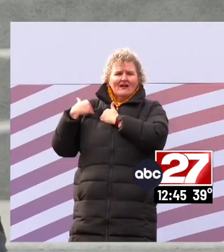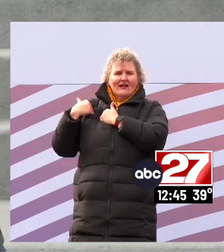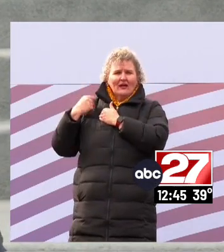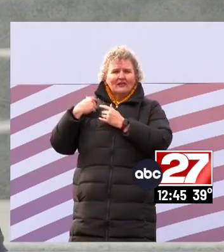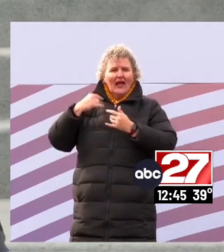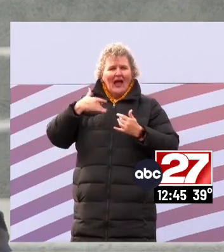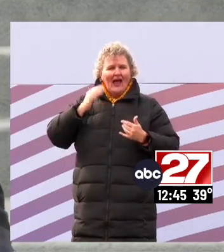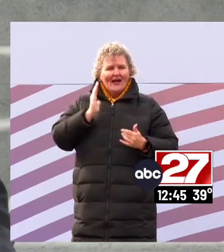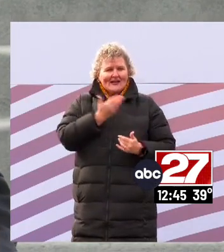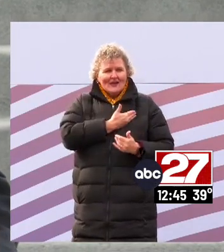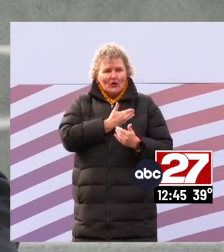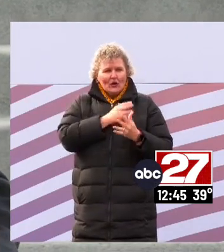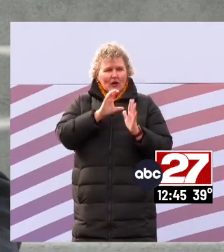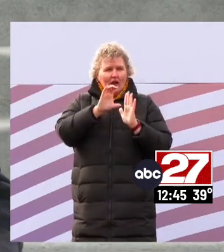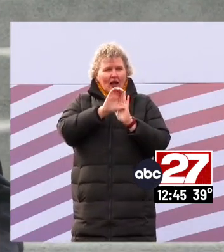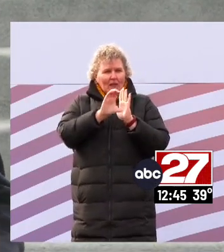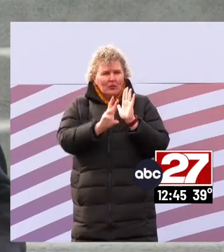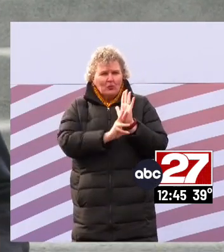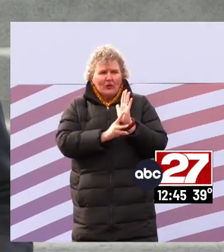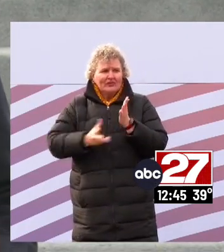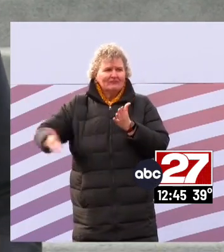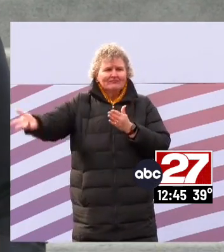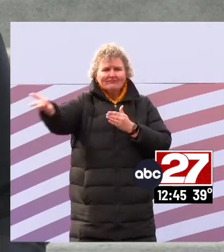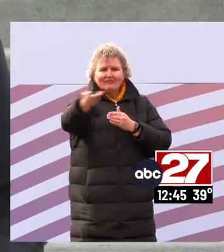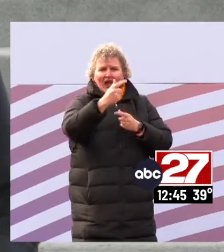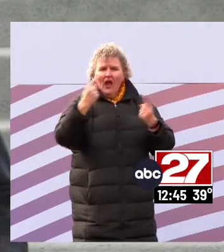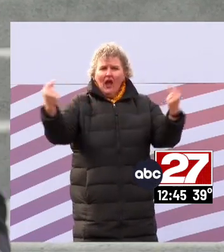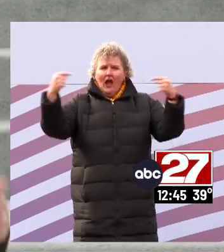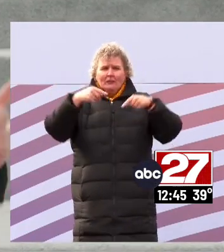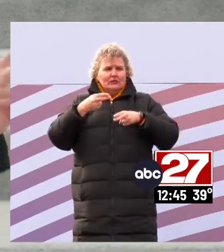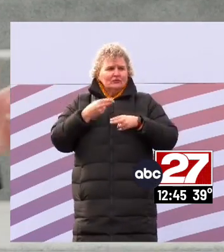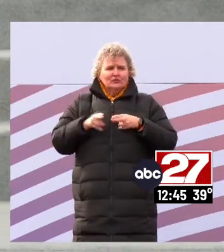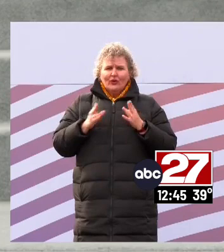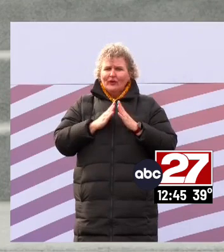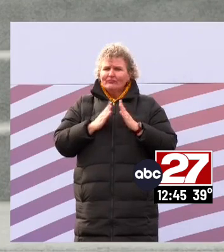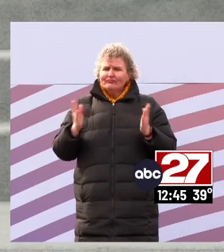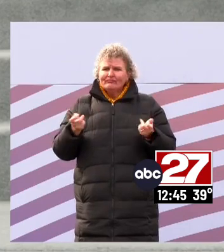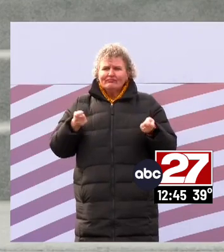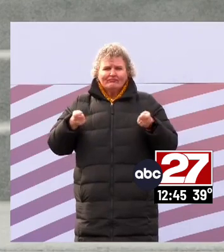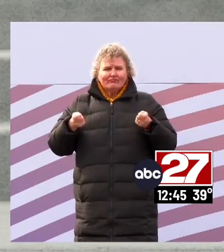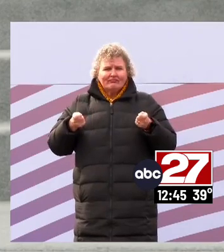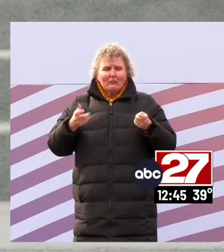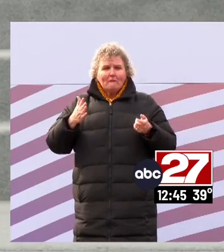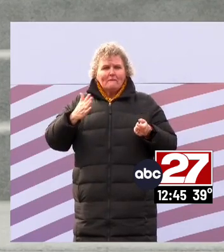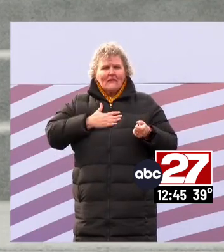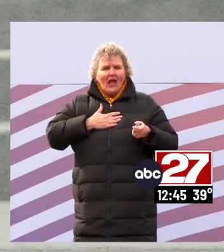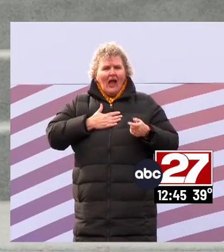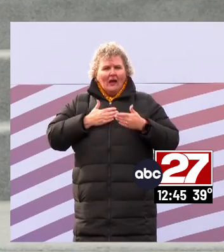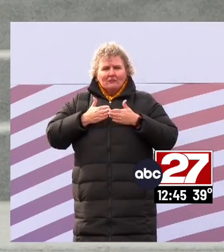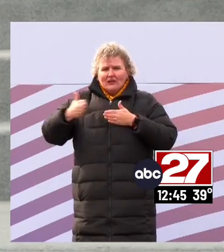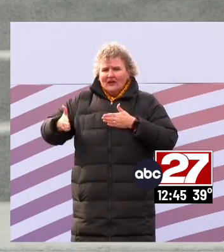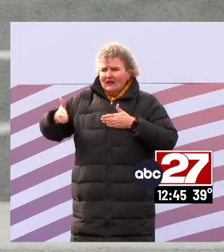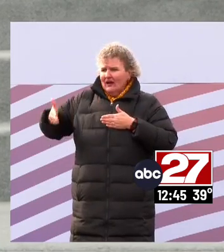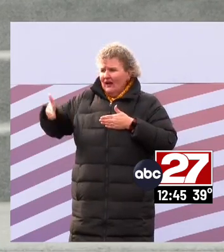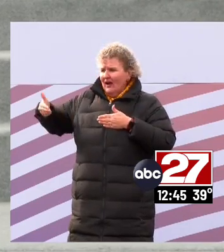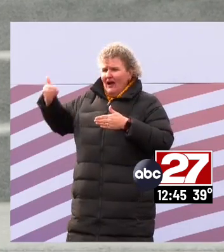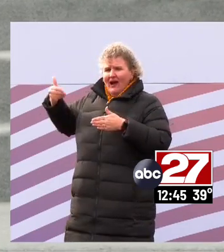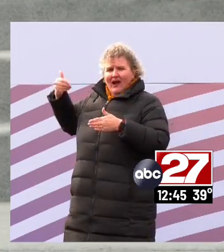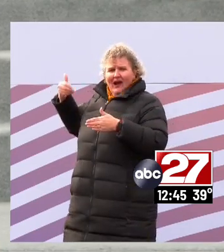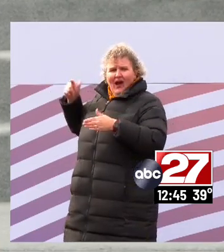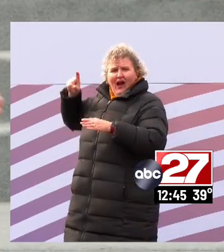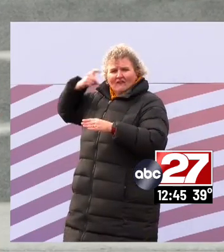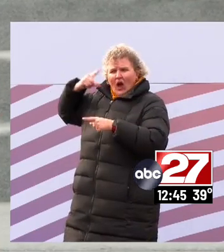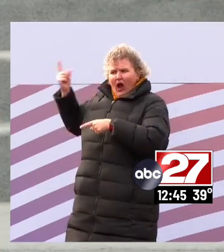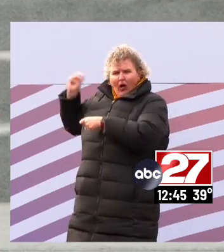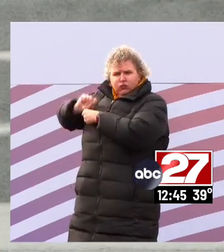of our Commonwealth. I'll now do my part to build on your work and to leave this place better off